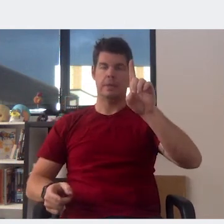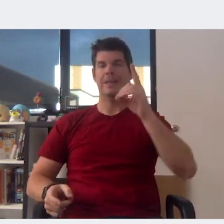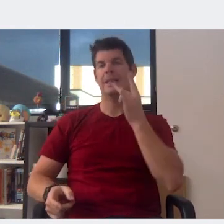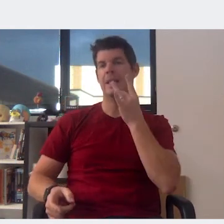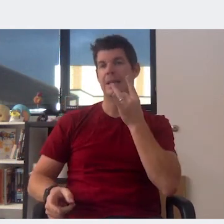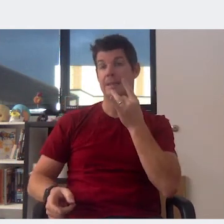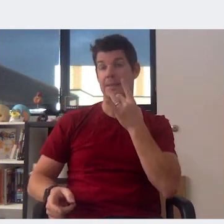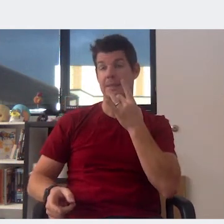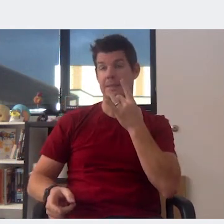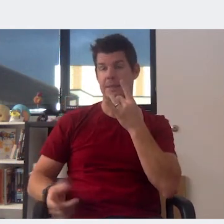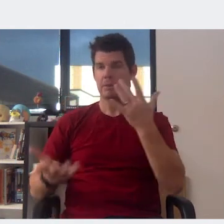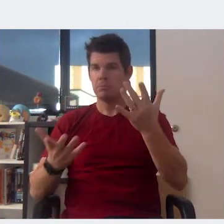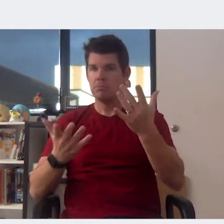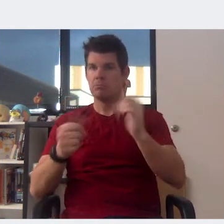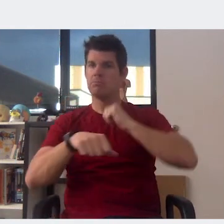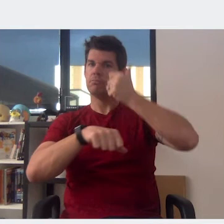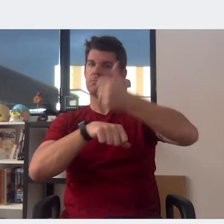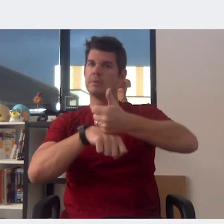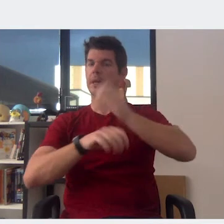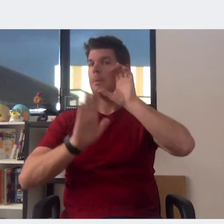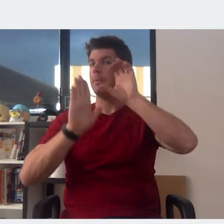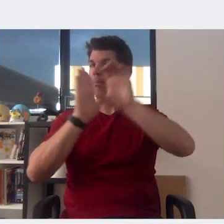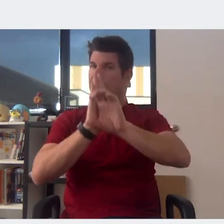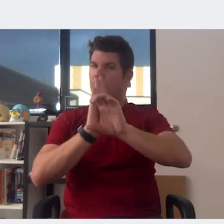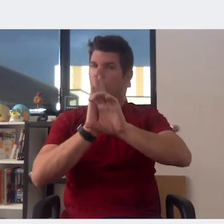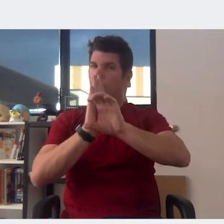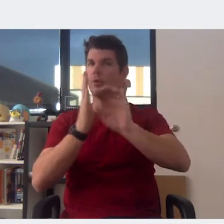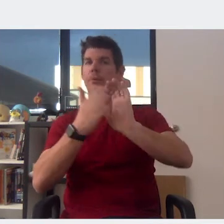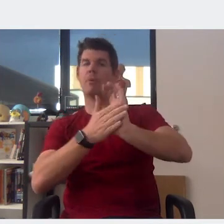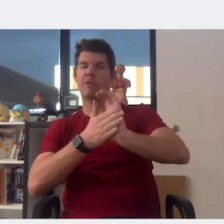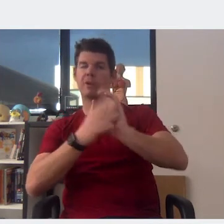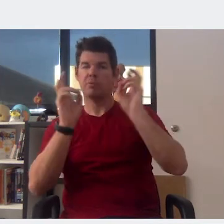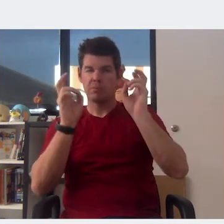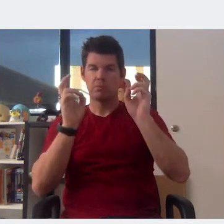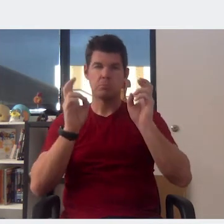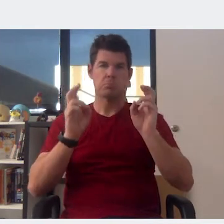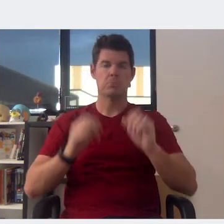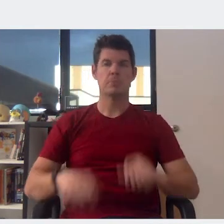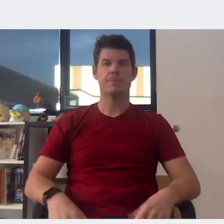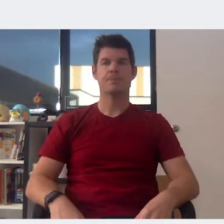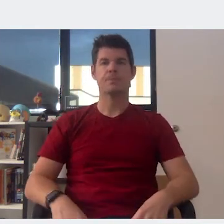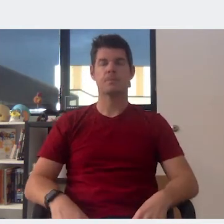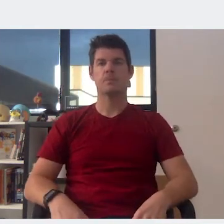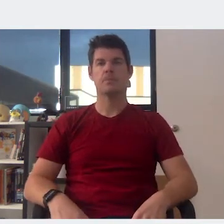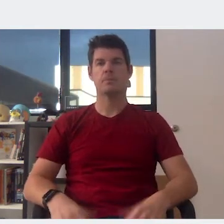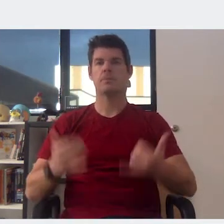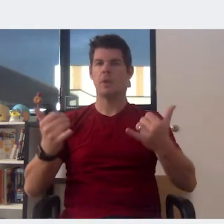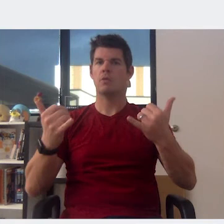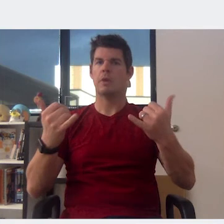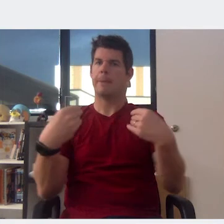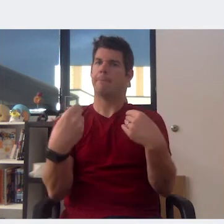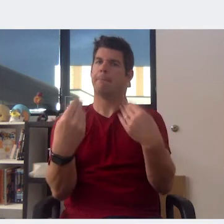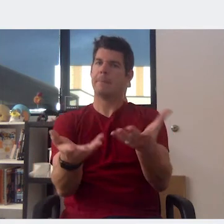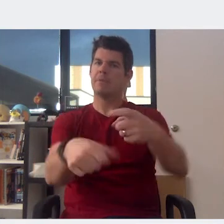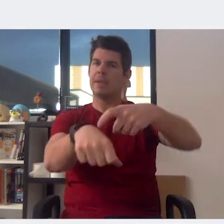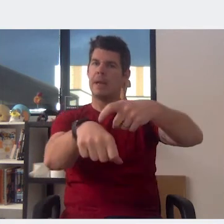make a little picture gallery on there. And so we're going to give you guys a couple of minutes to